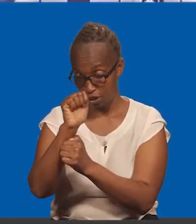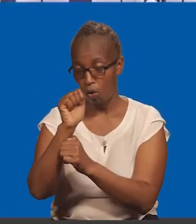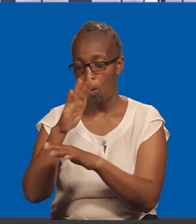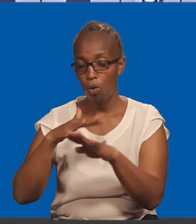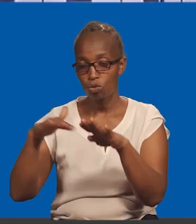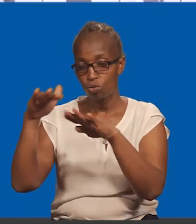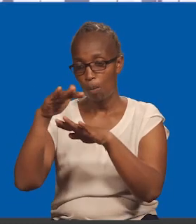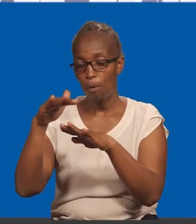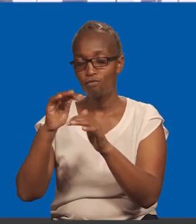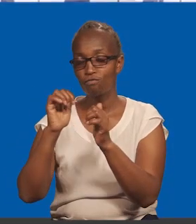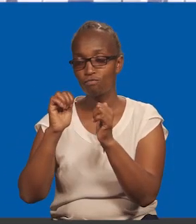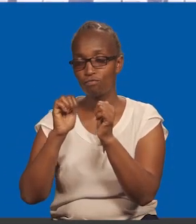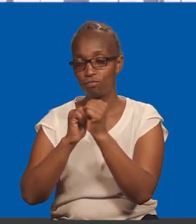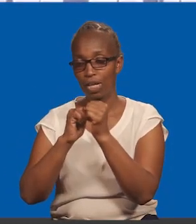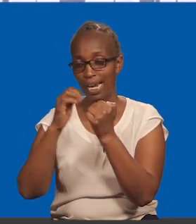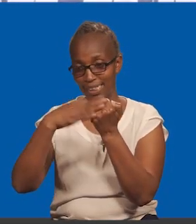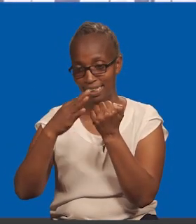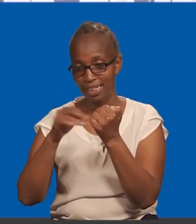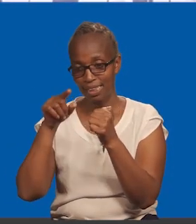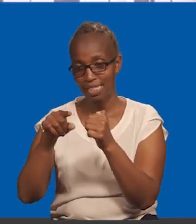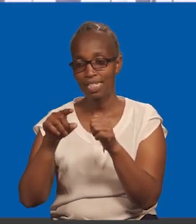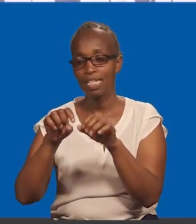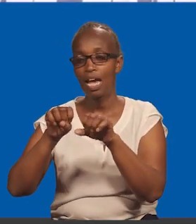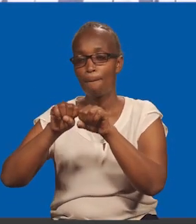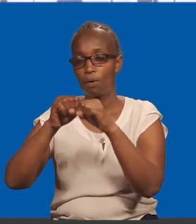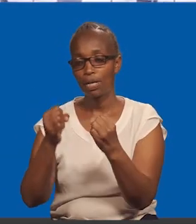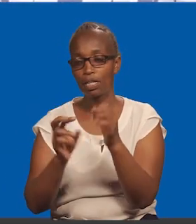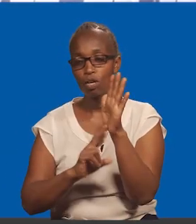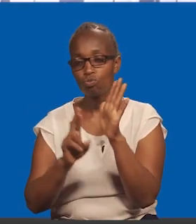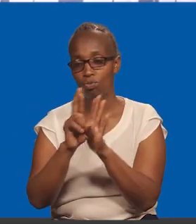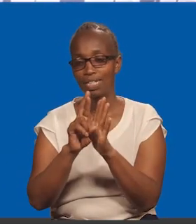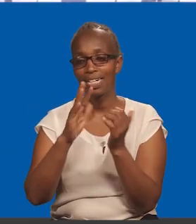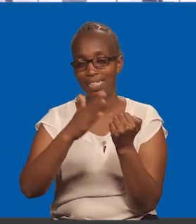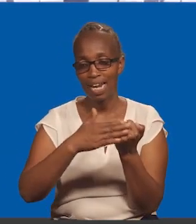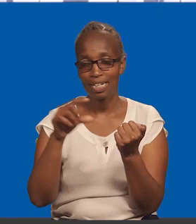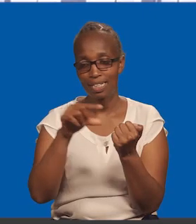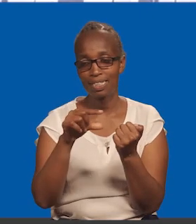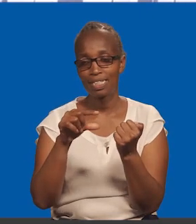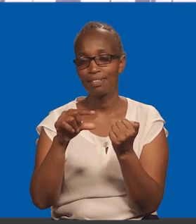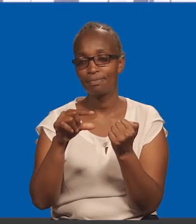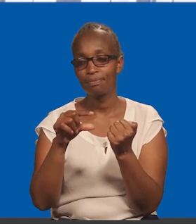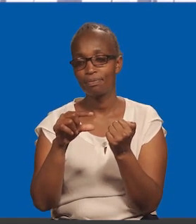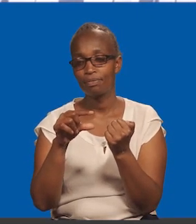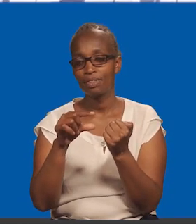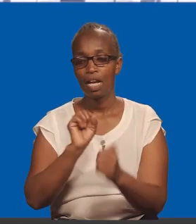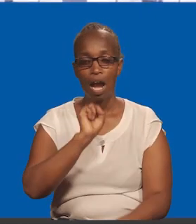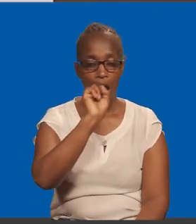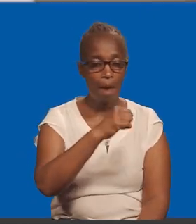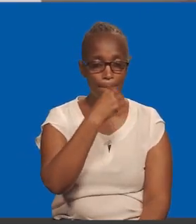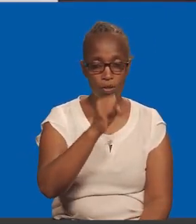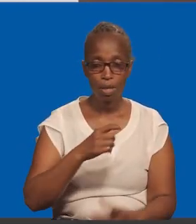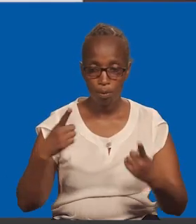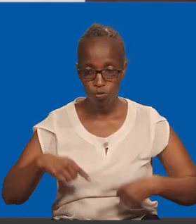the 18. This is in total contravention of Rule 9.2G and 9.3 of the